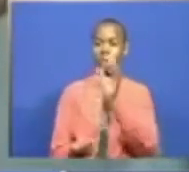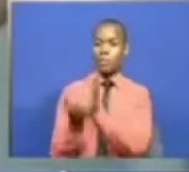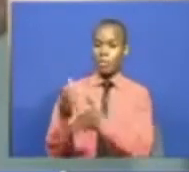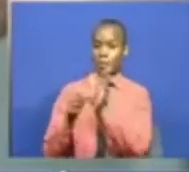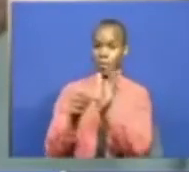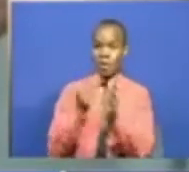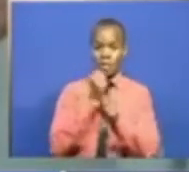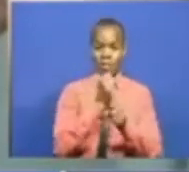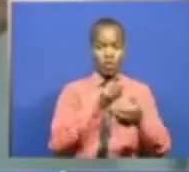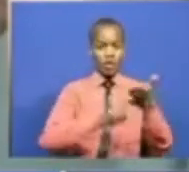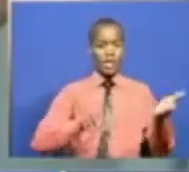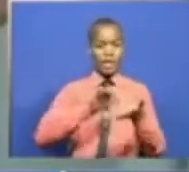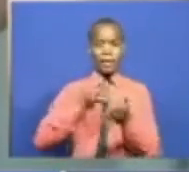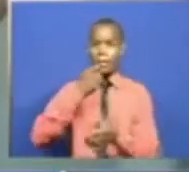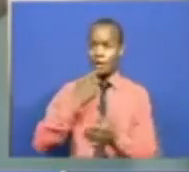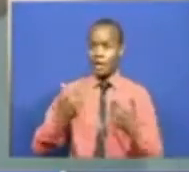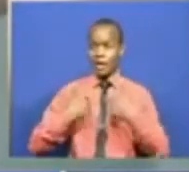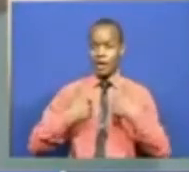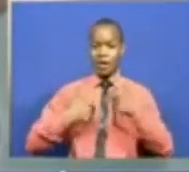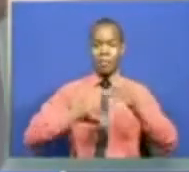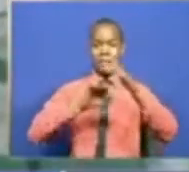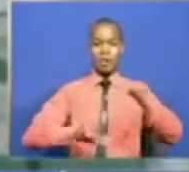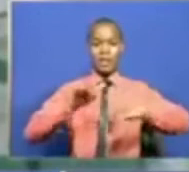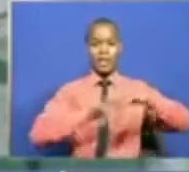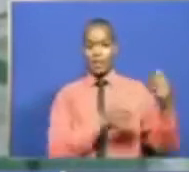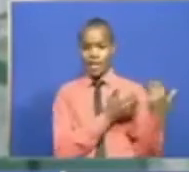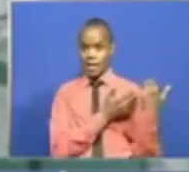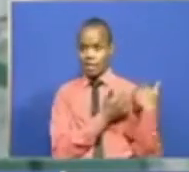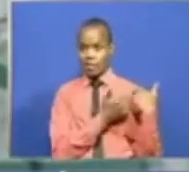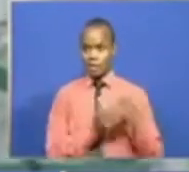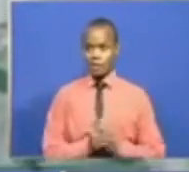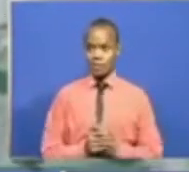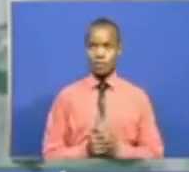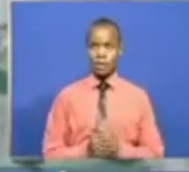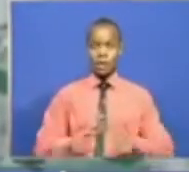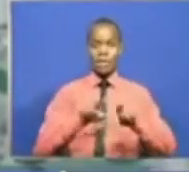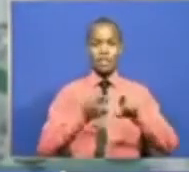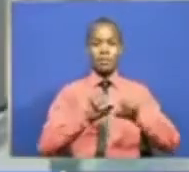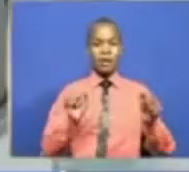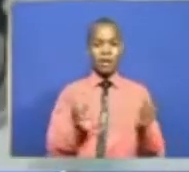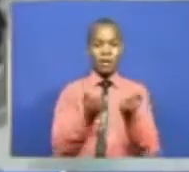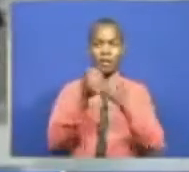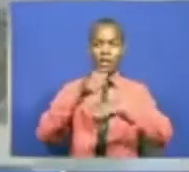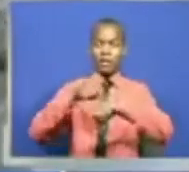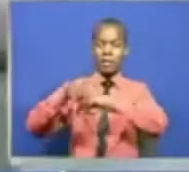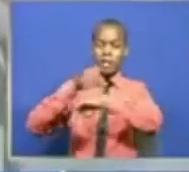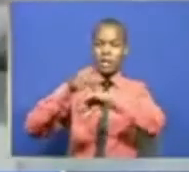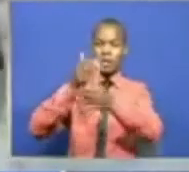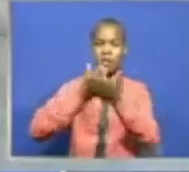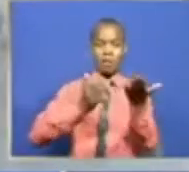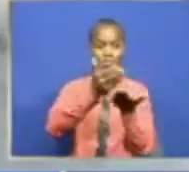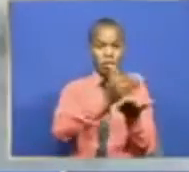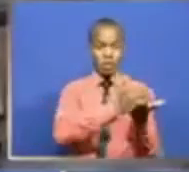number of initial doses available would be lower than expected. The fresh blow comes after some nations' immunization programs